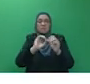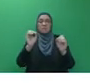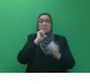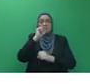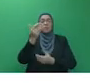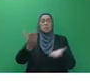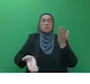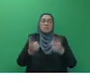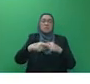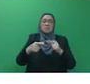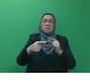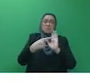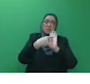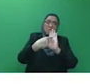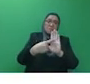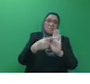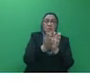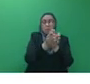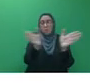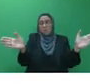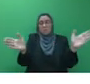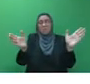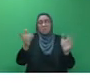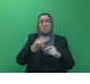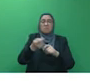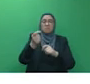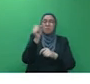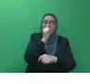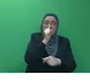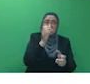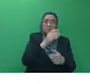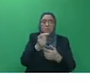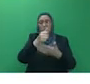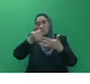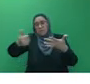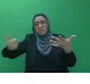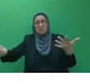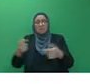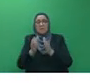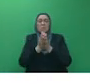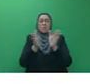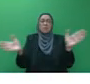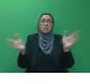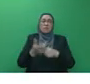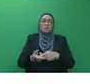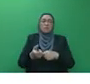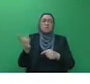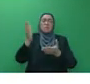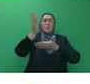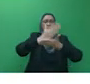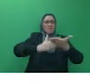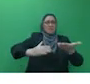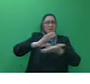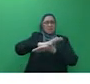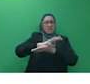which part which part of the cheese has gone away and you think not going to come back substantially enough for people to hope for it